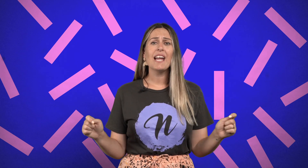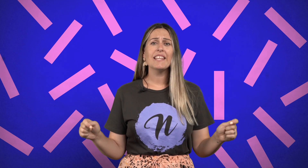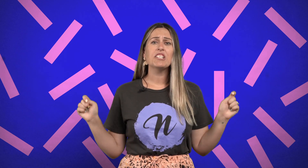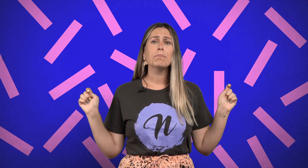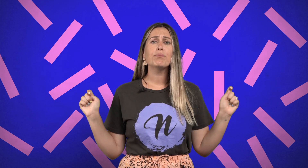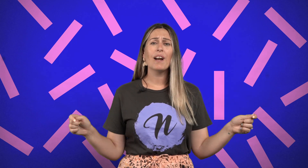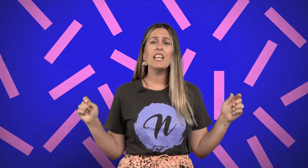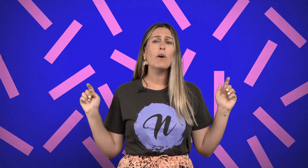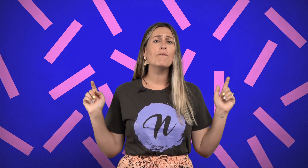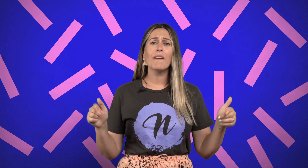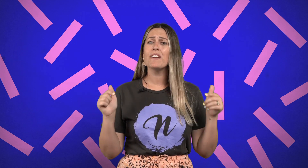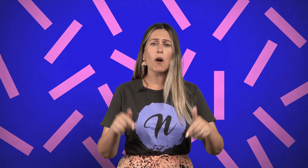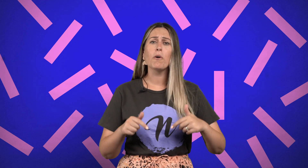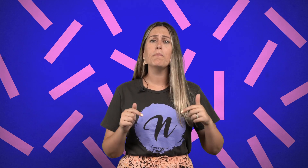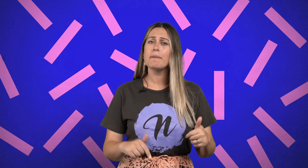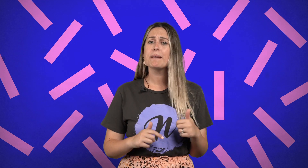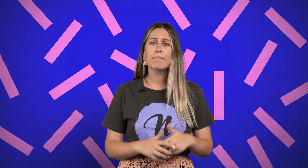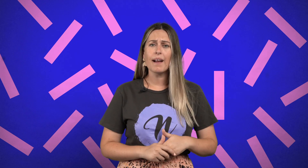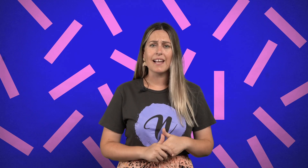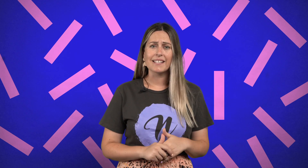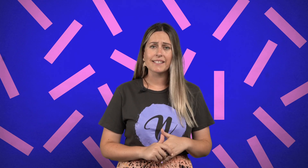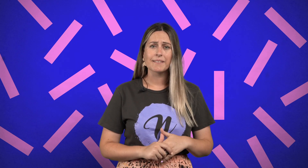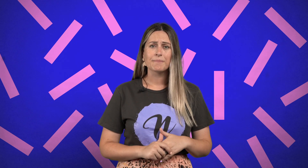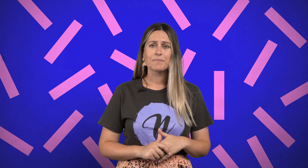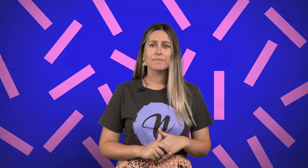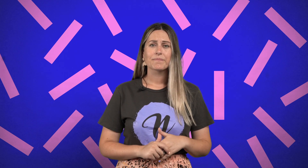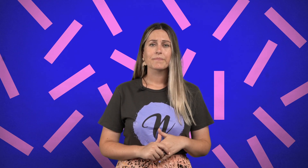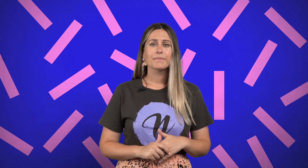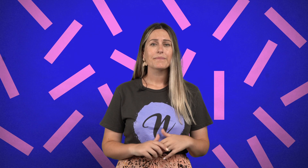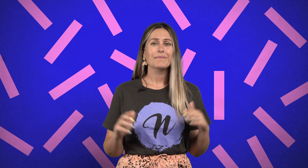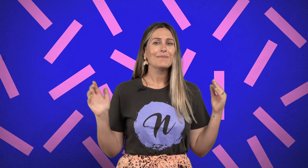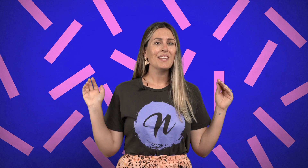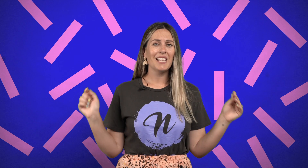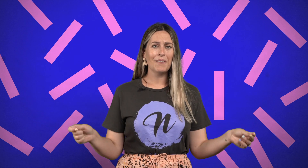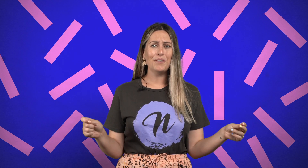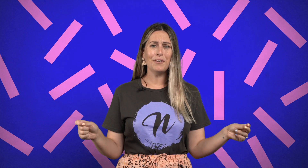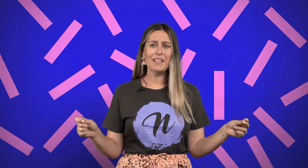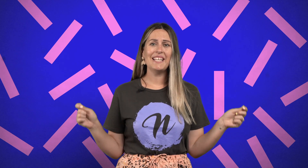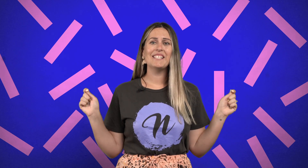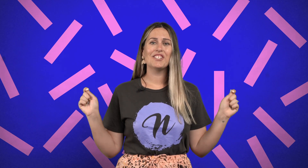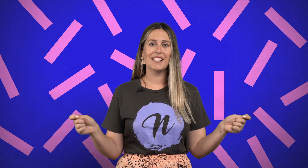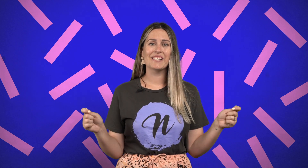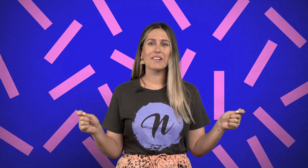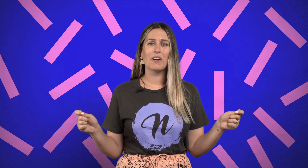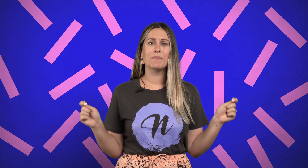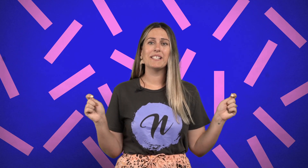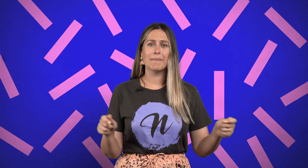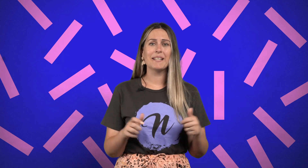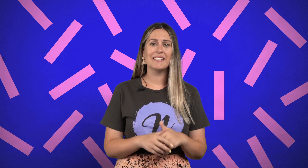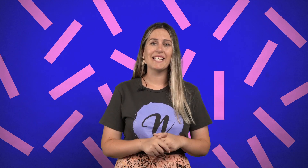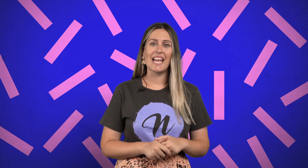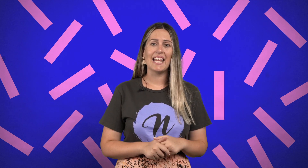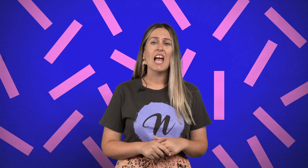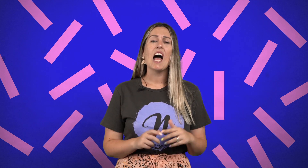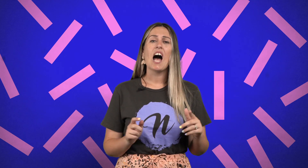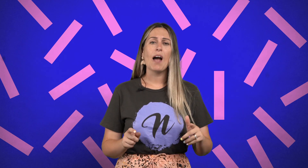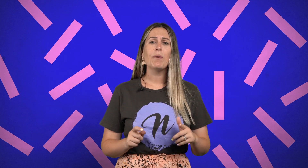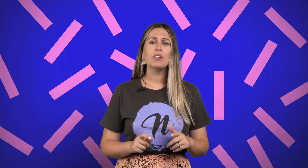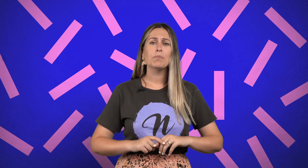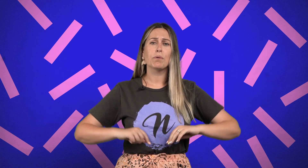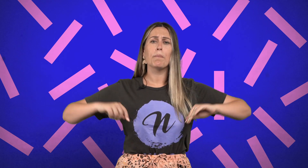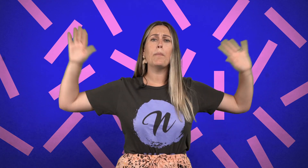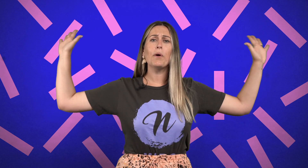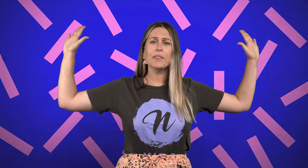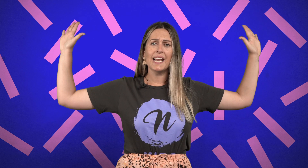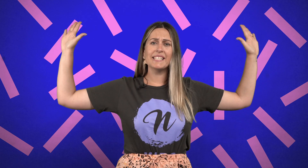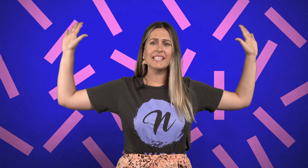have faith to pray your very own big prayers. If you need to trust God with something today, I want